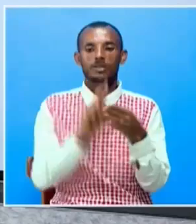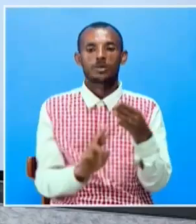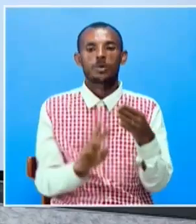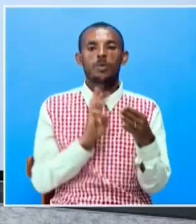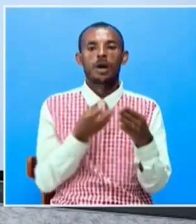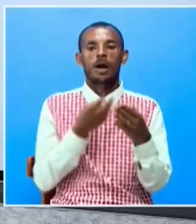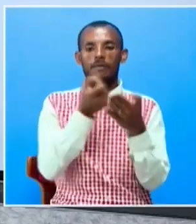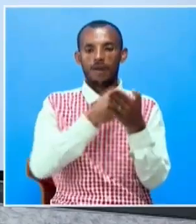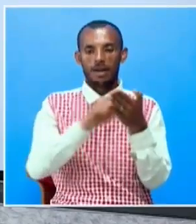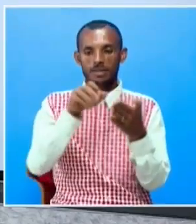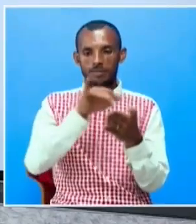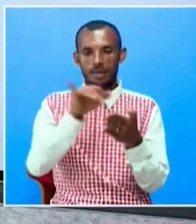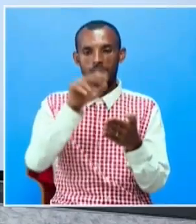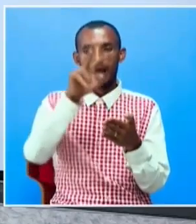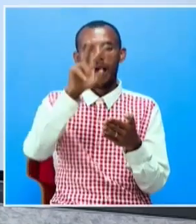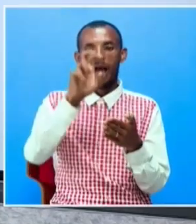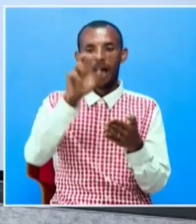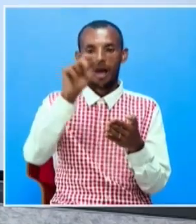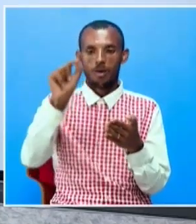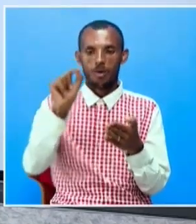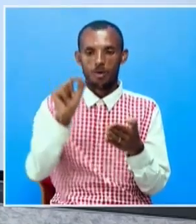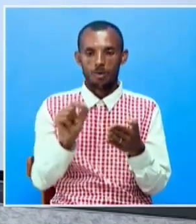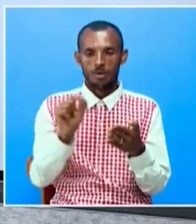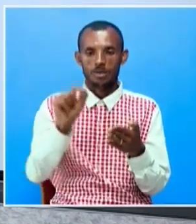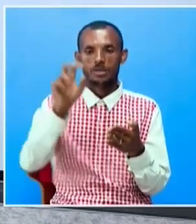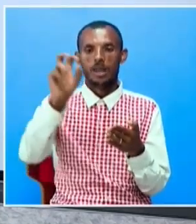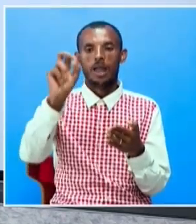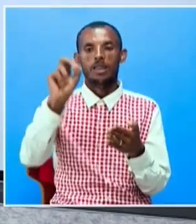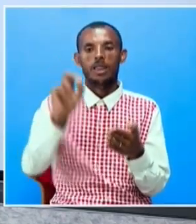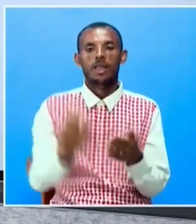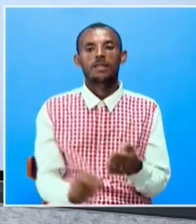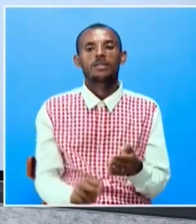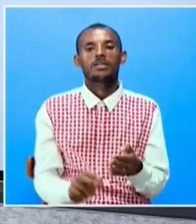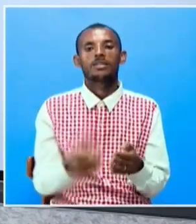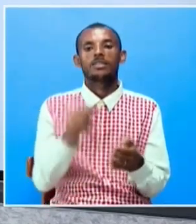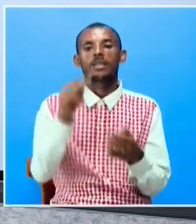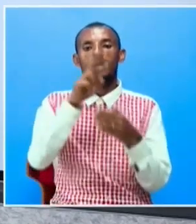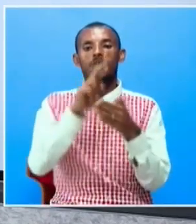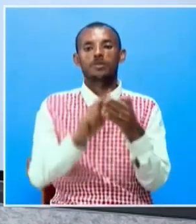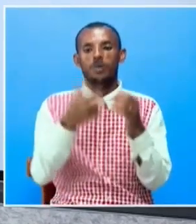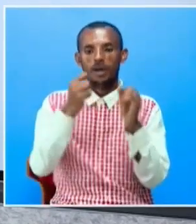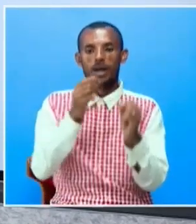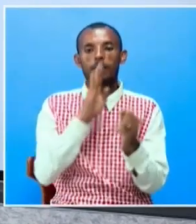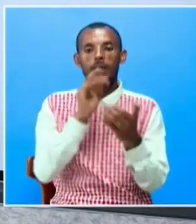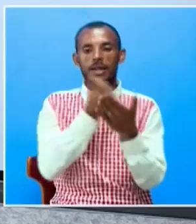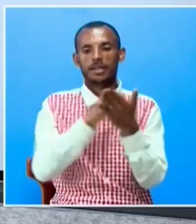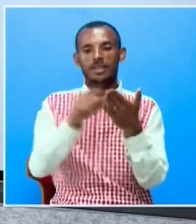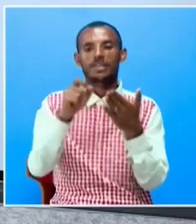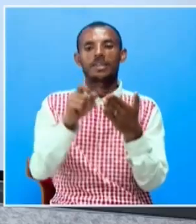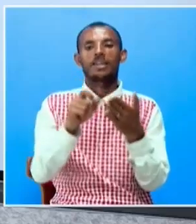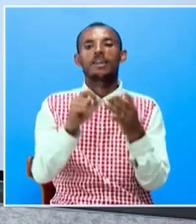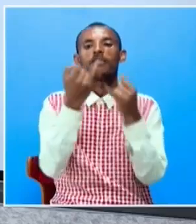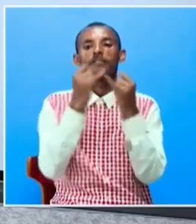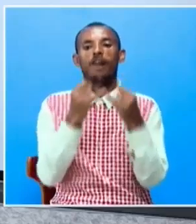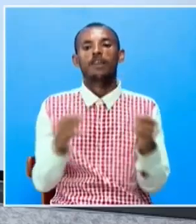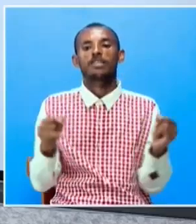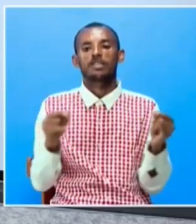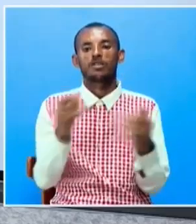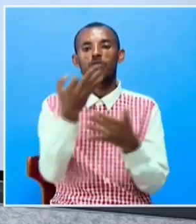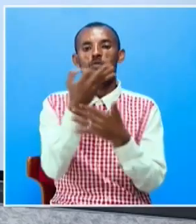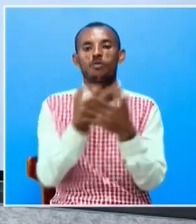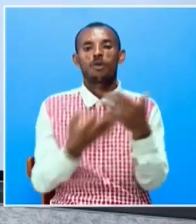write this in lowest term. And the ratio can be also written as in fraction form.